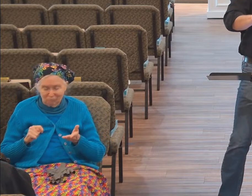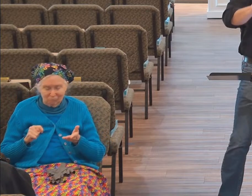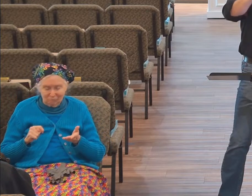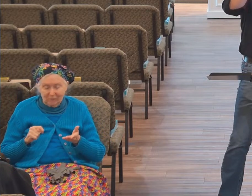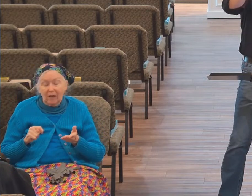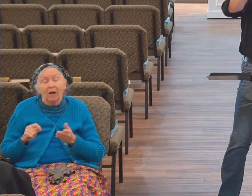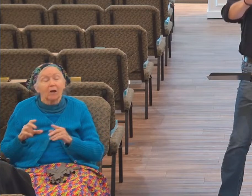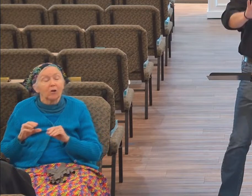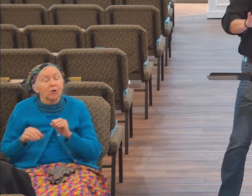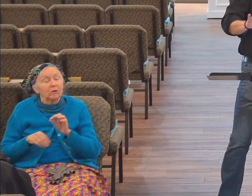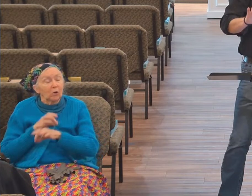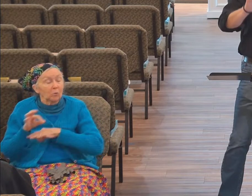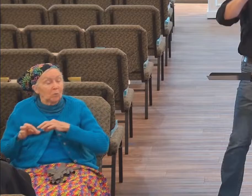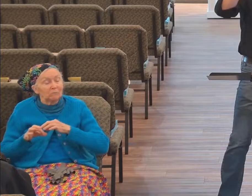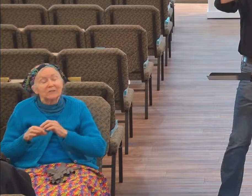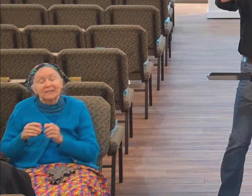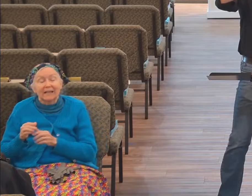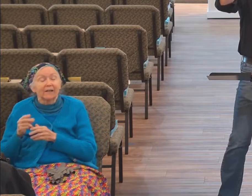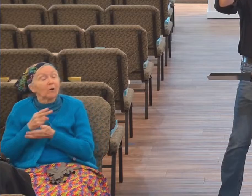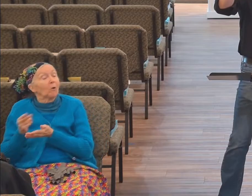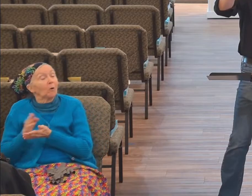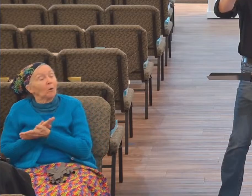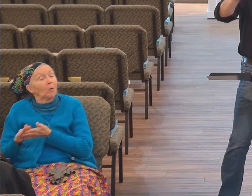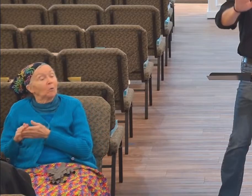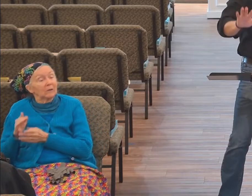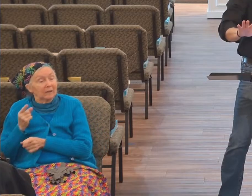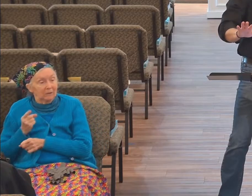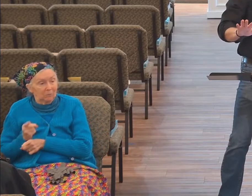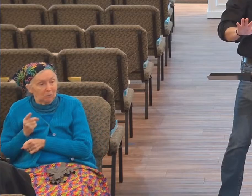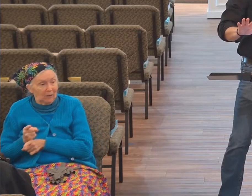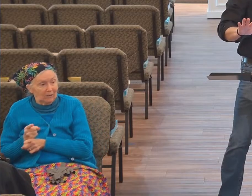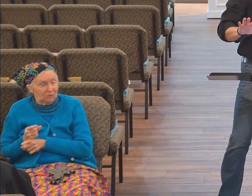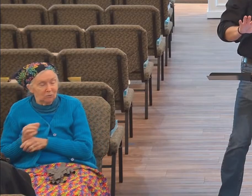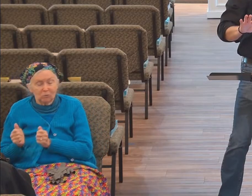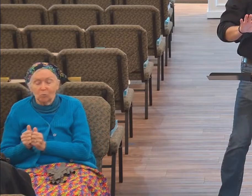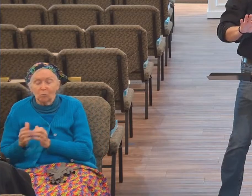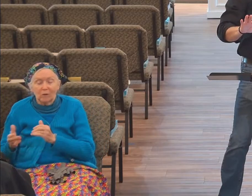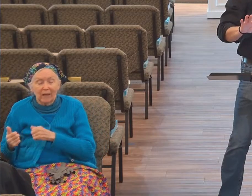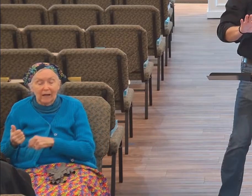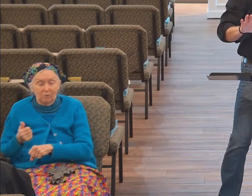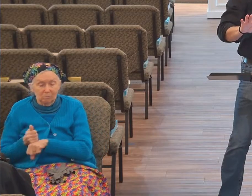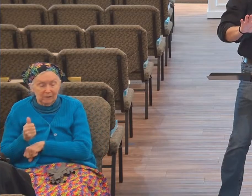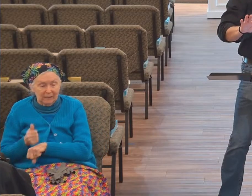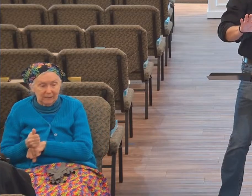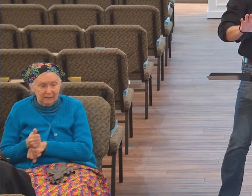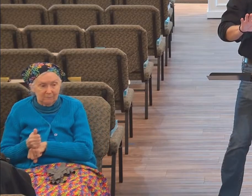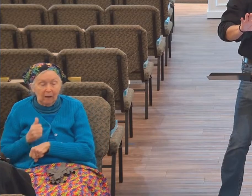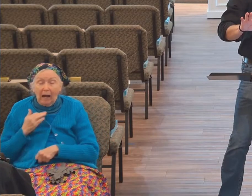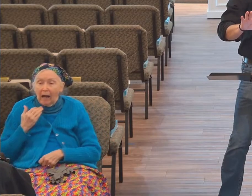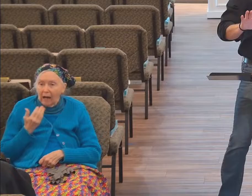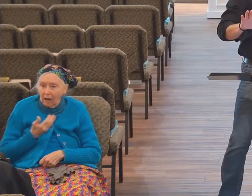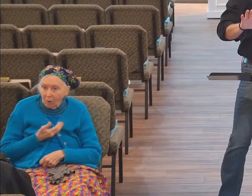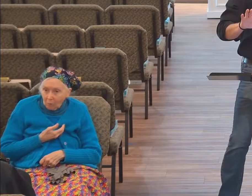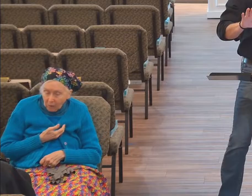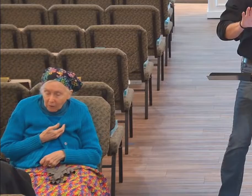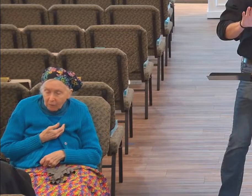Holy, righteous, and blameless. Our what was?